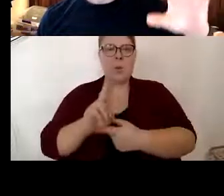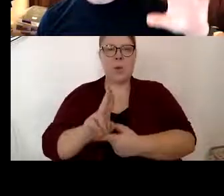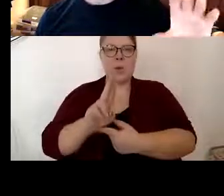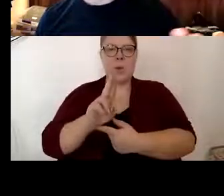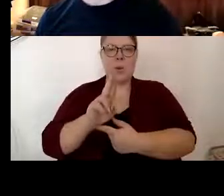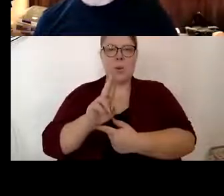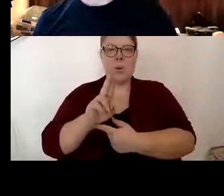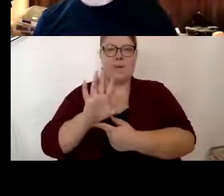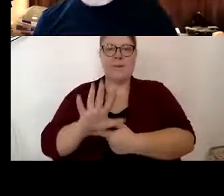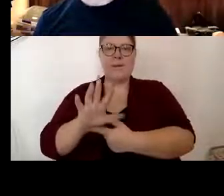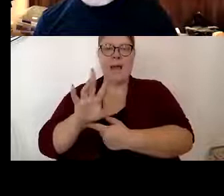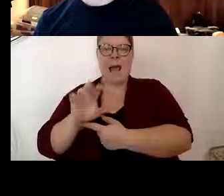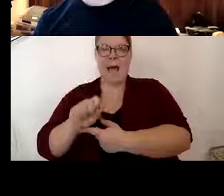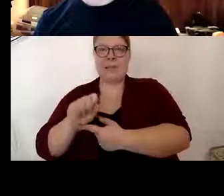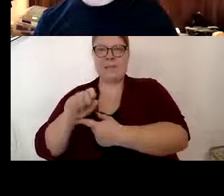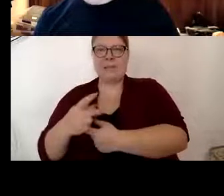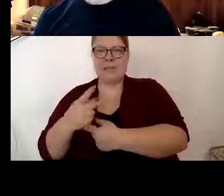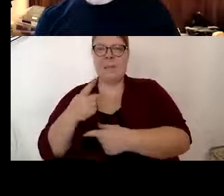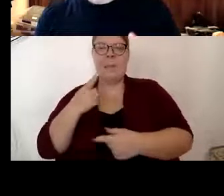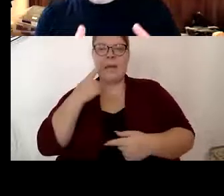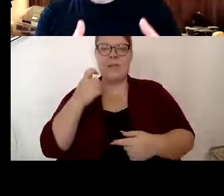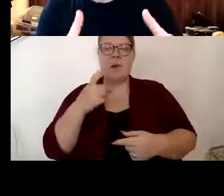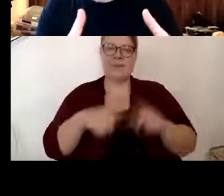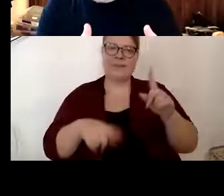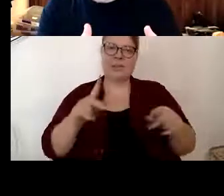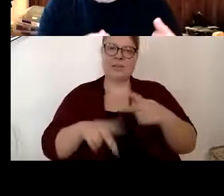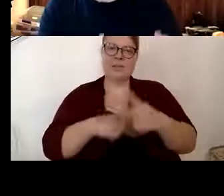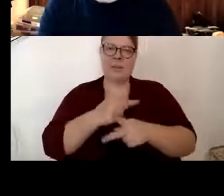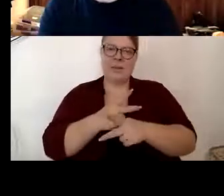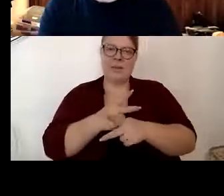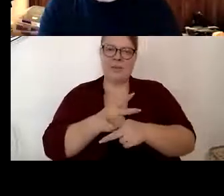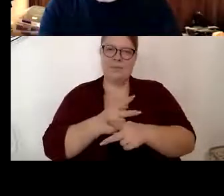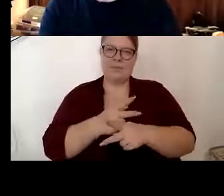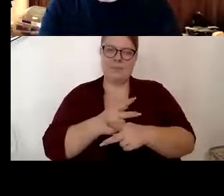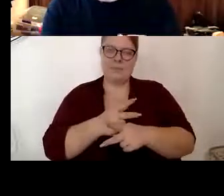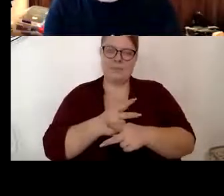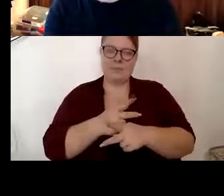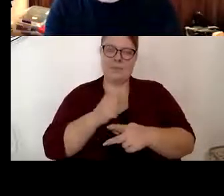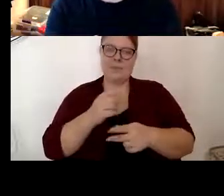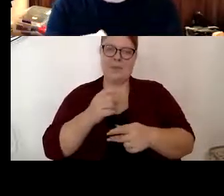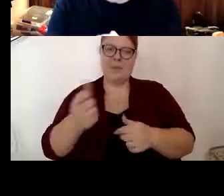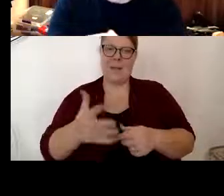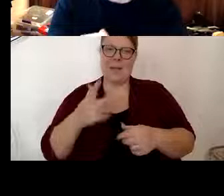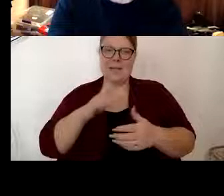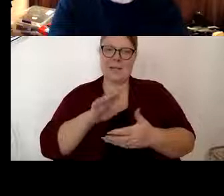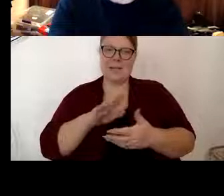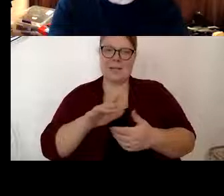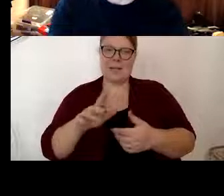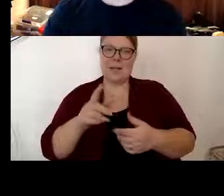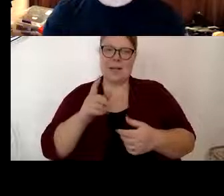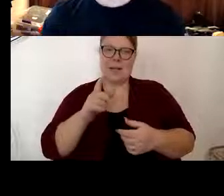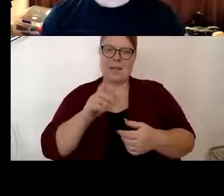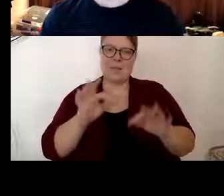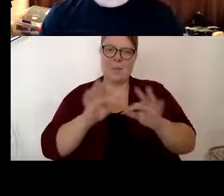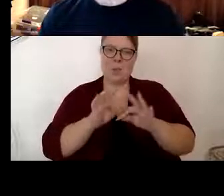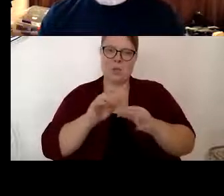those 5 different types of impulsivity. And I think it's important to narrow down with a little bit of specificity about which particular types of impulsivity they